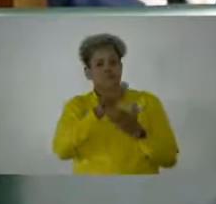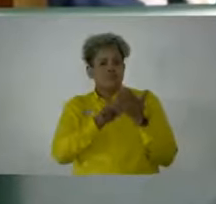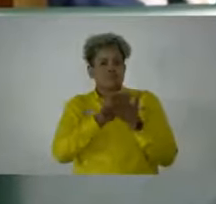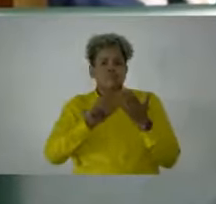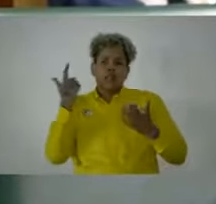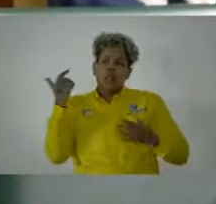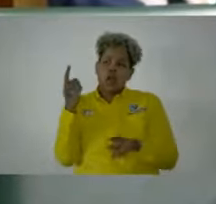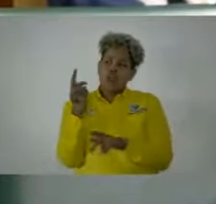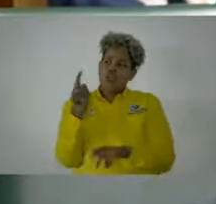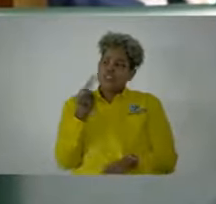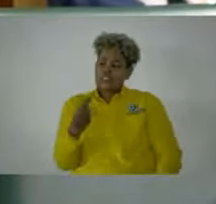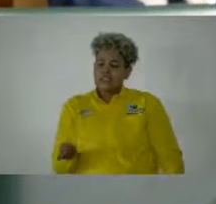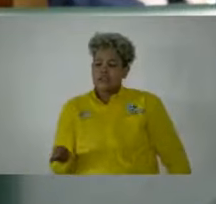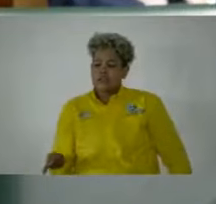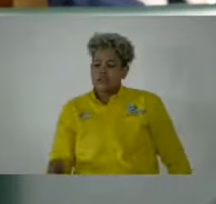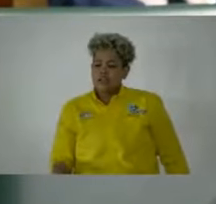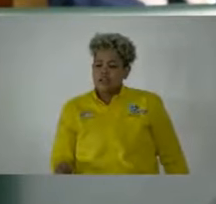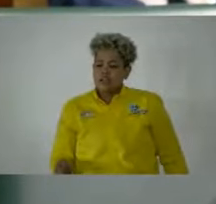Thursday.